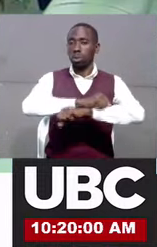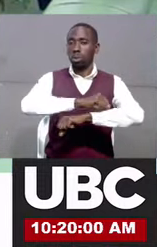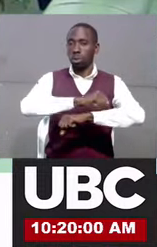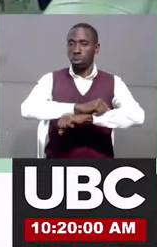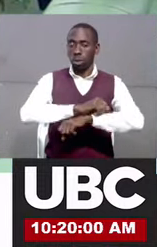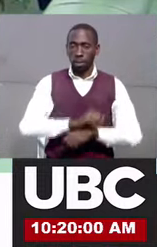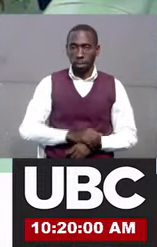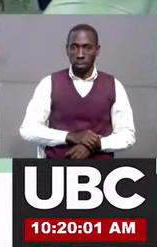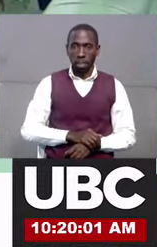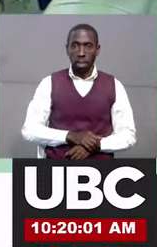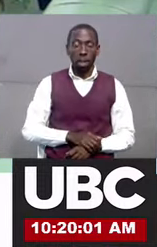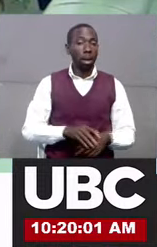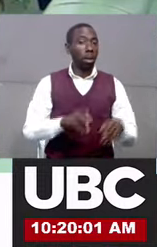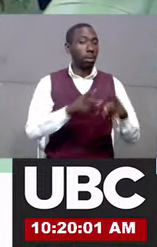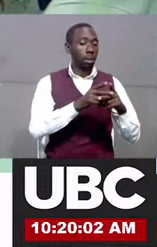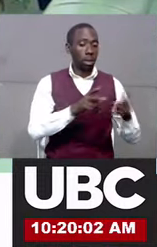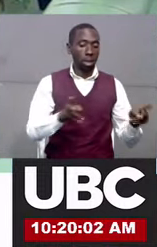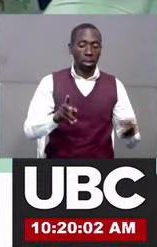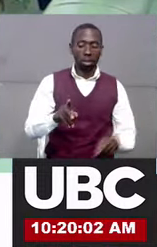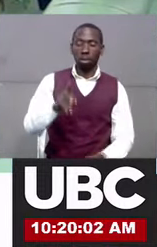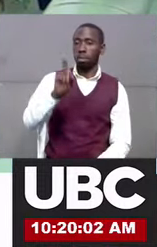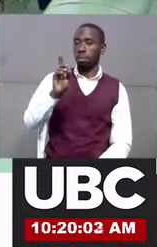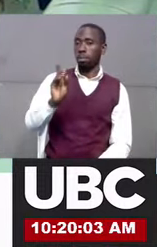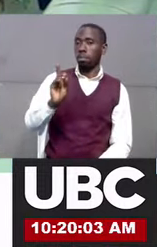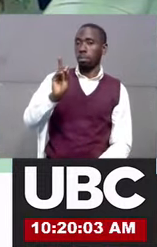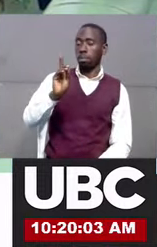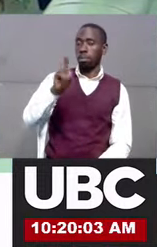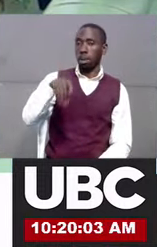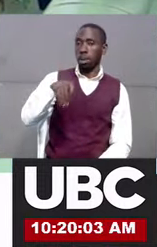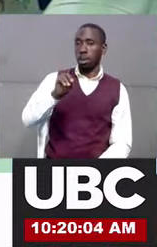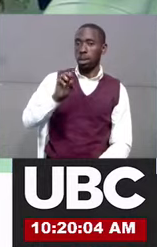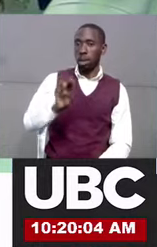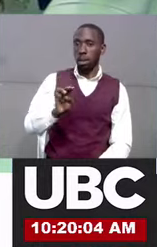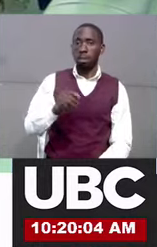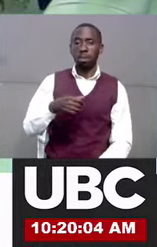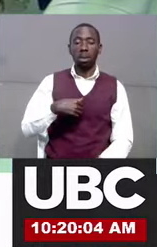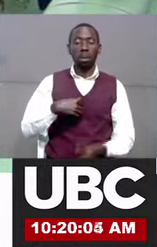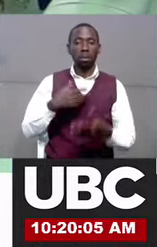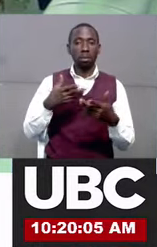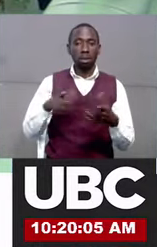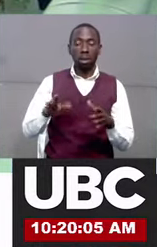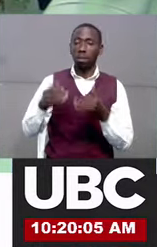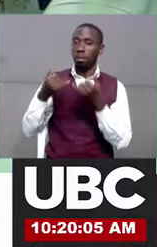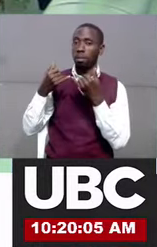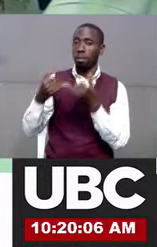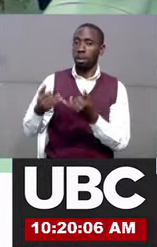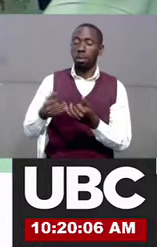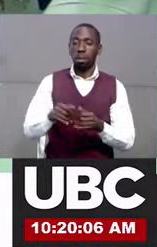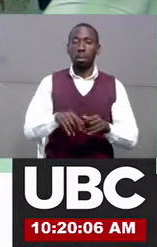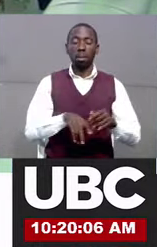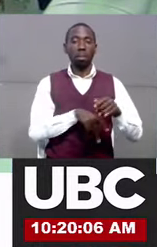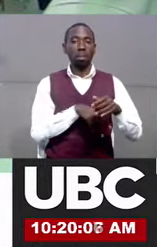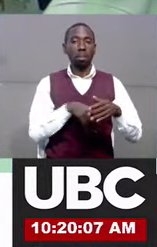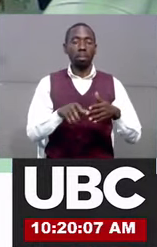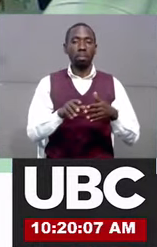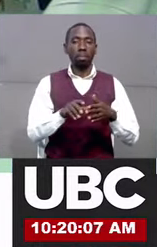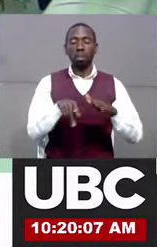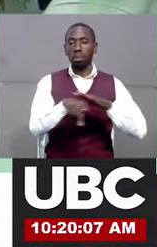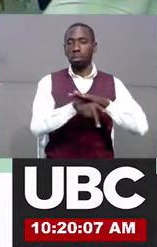At the beginning of PDM, Madam Speaker, I subjected the parish chiefs and